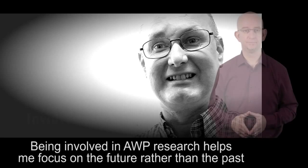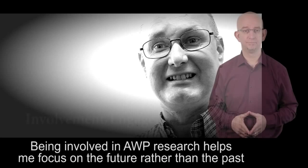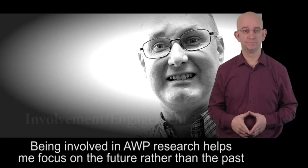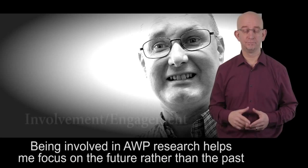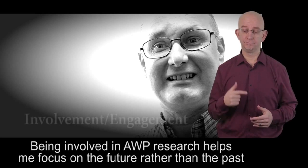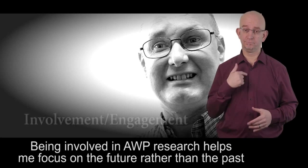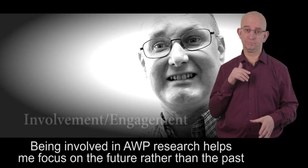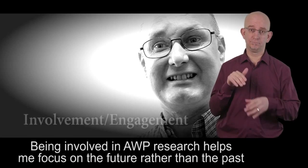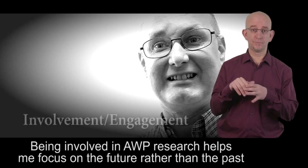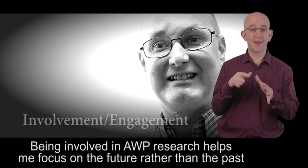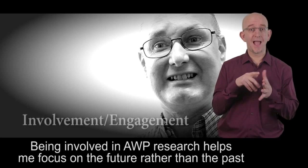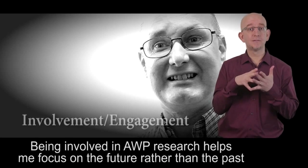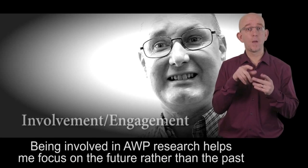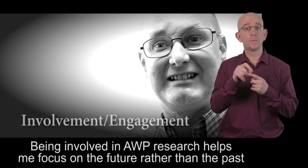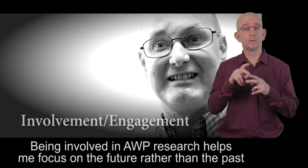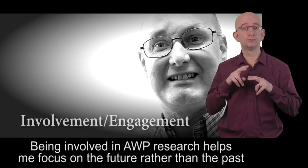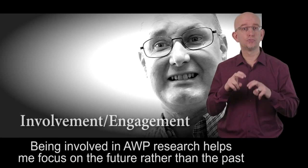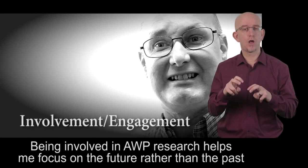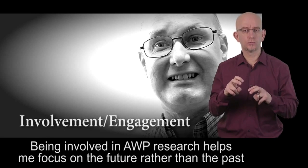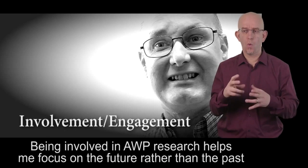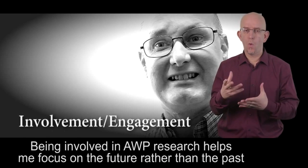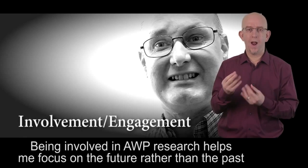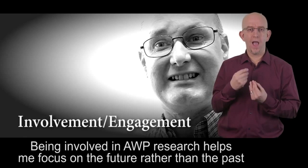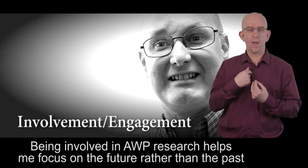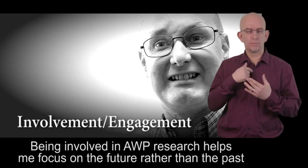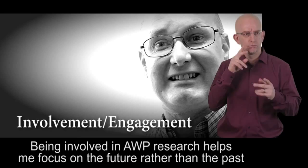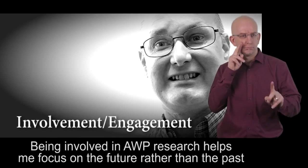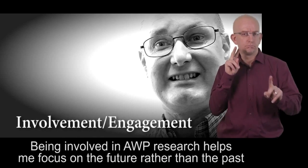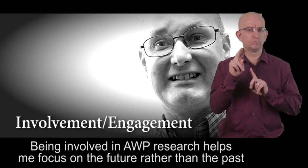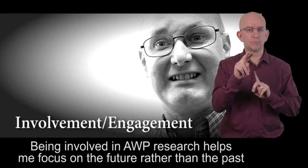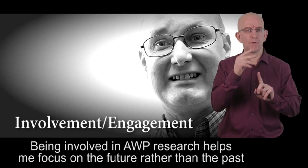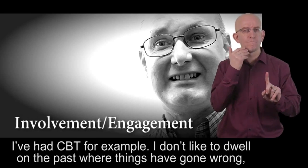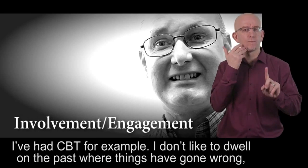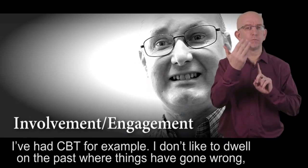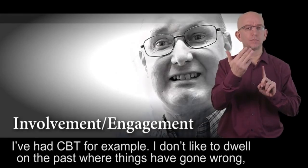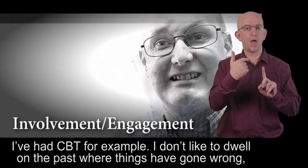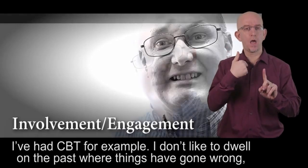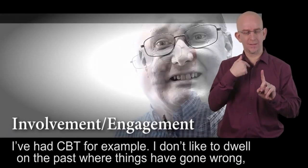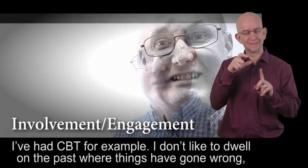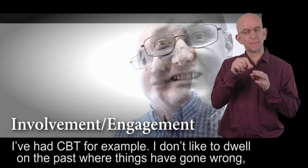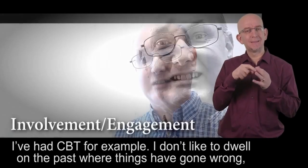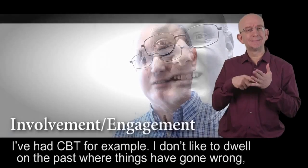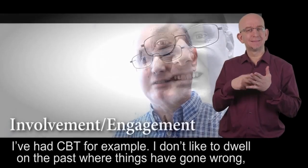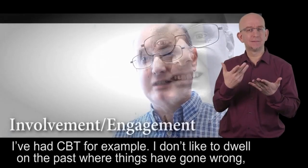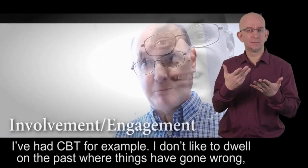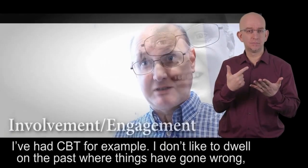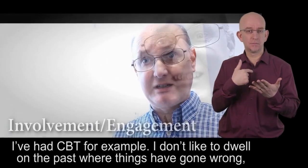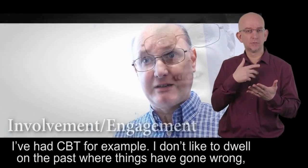Yes, AWP research helps me focus on the future rather than the past because I've had